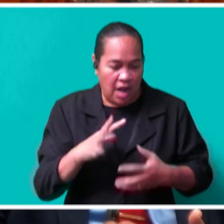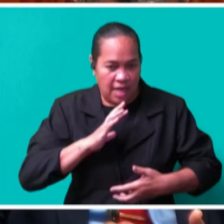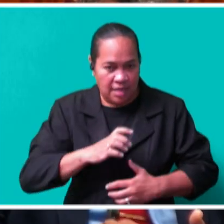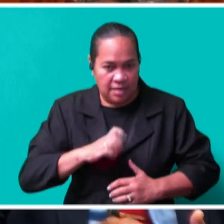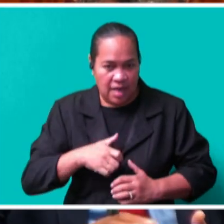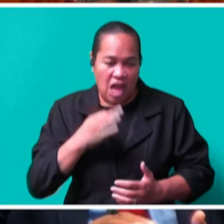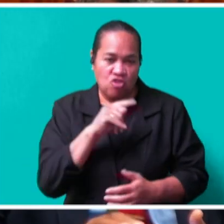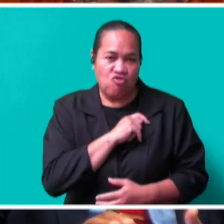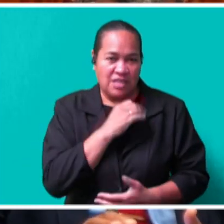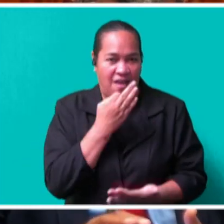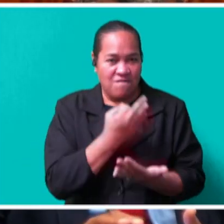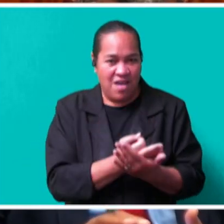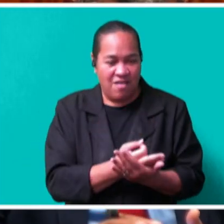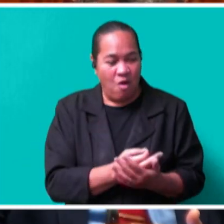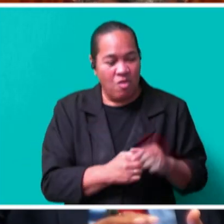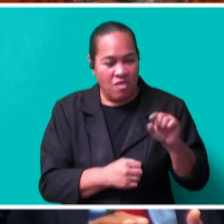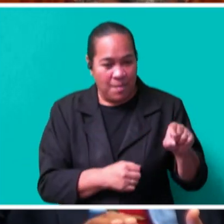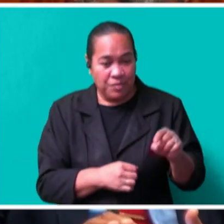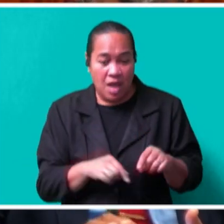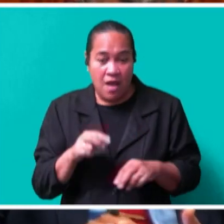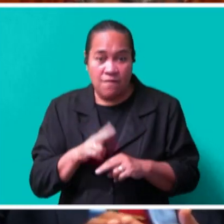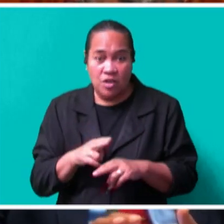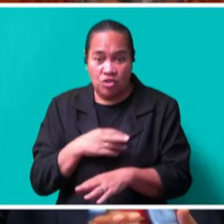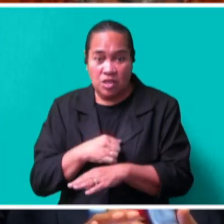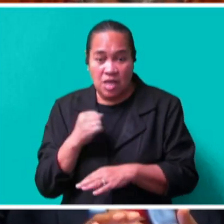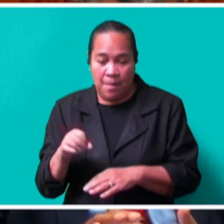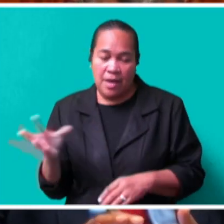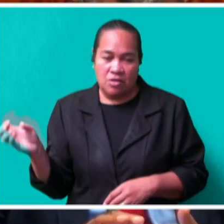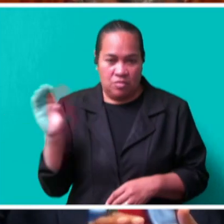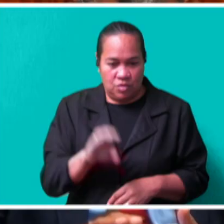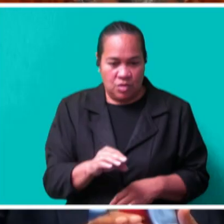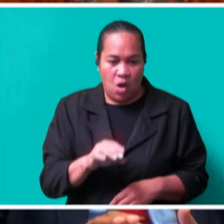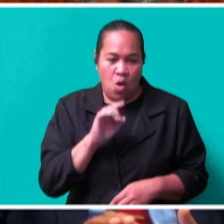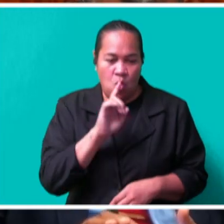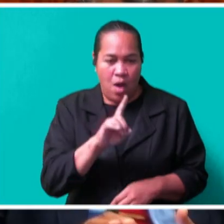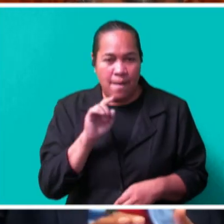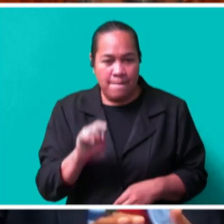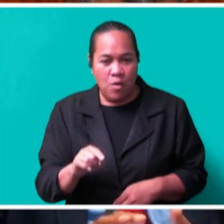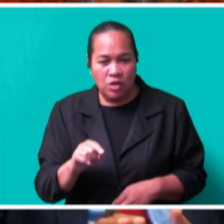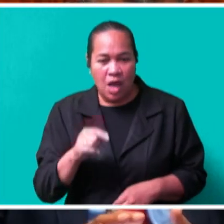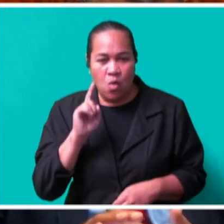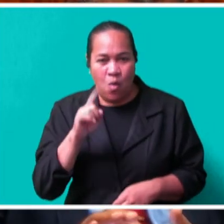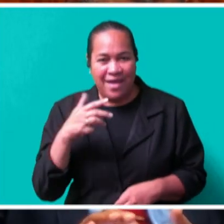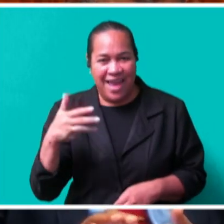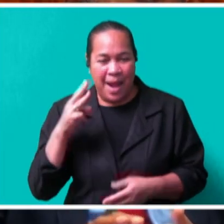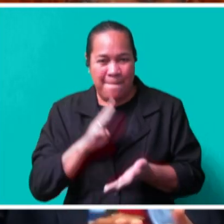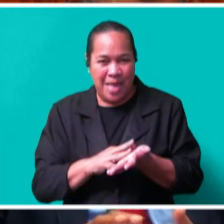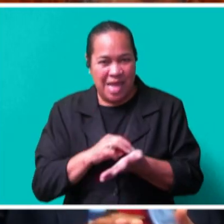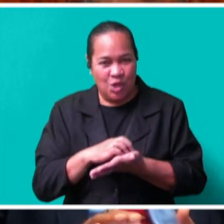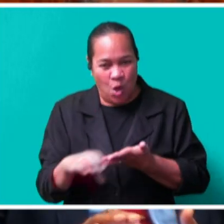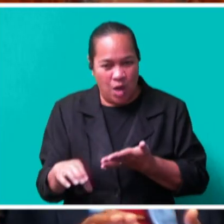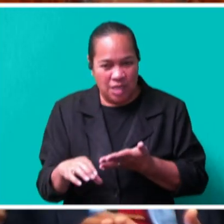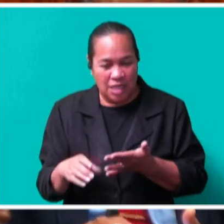Fund. The government of Fiji will contribute approximately US 1.19 million